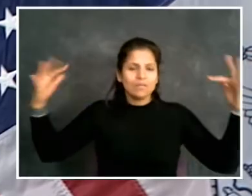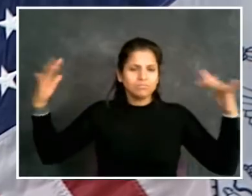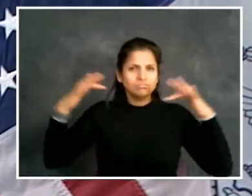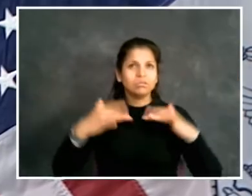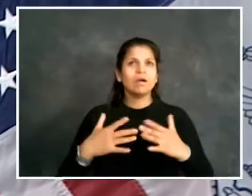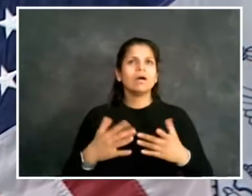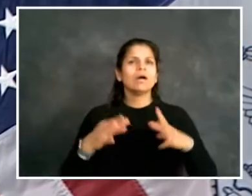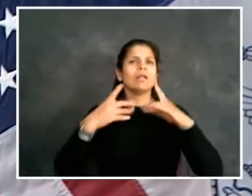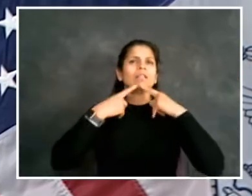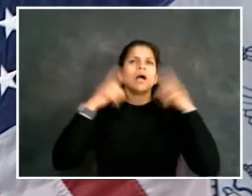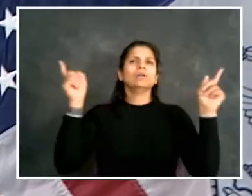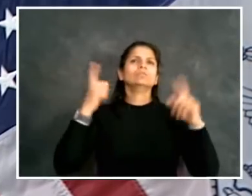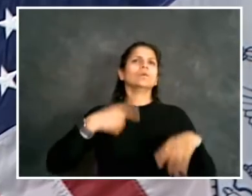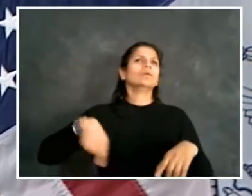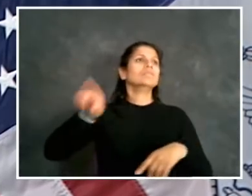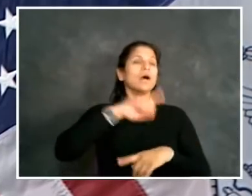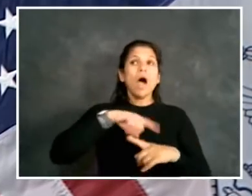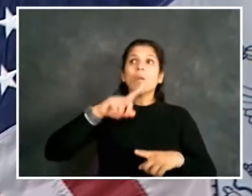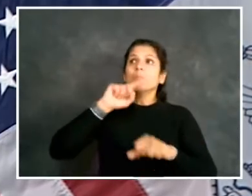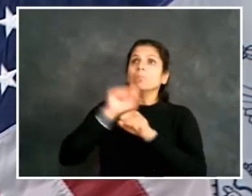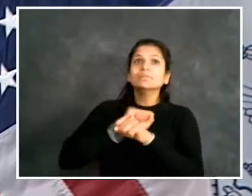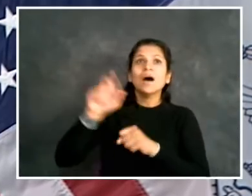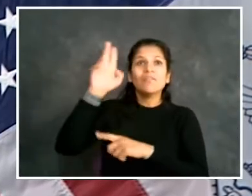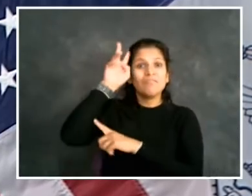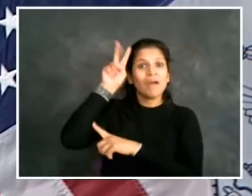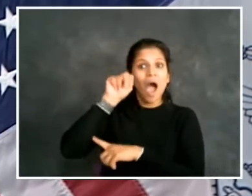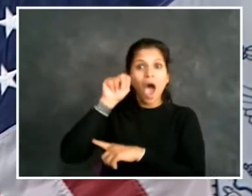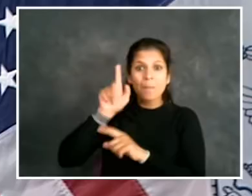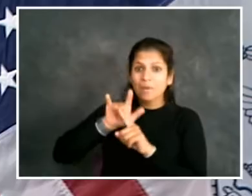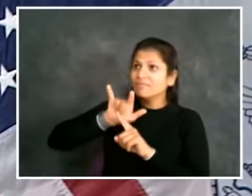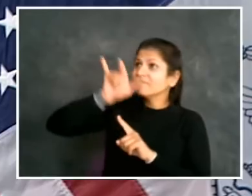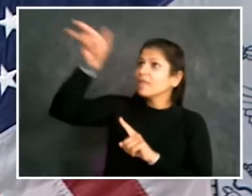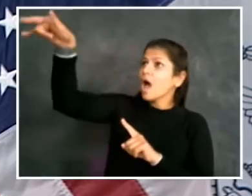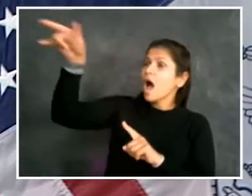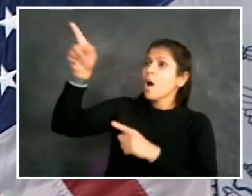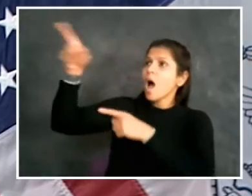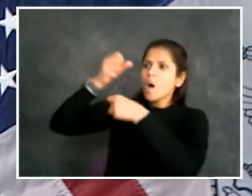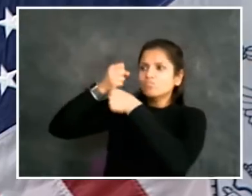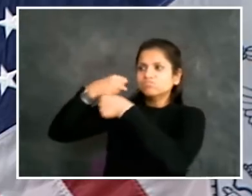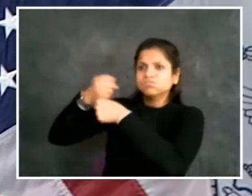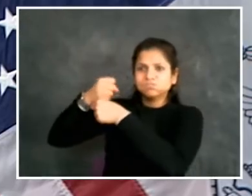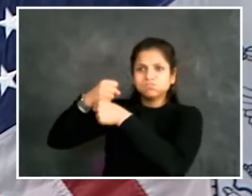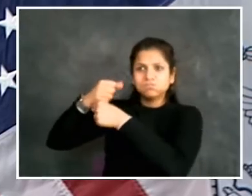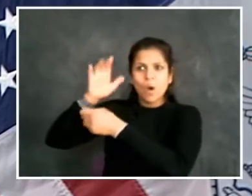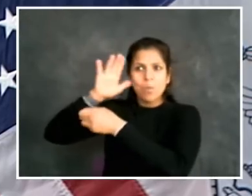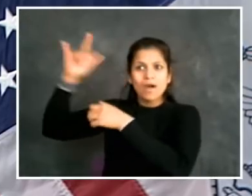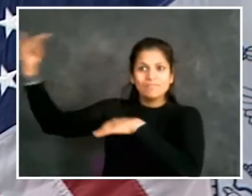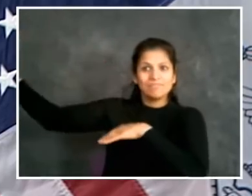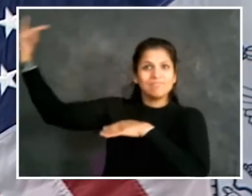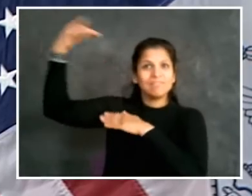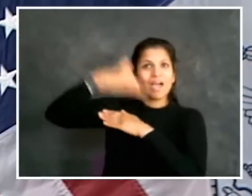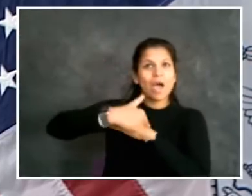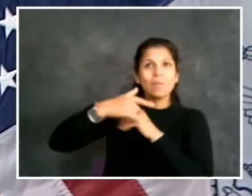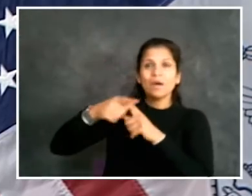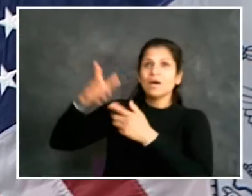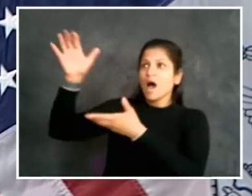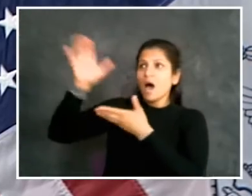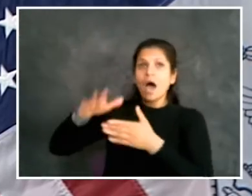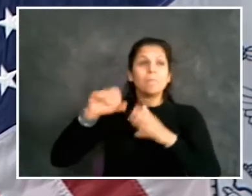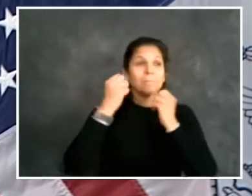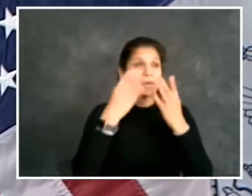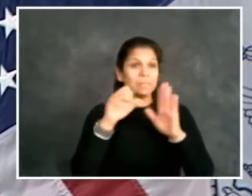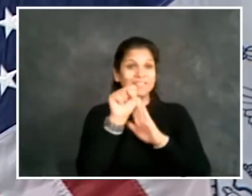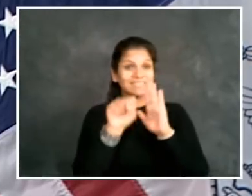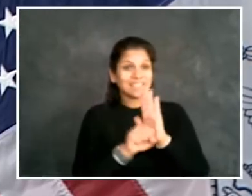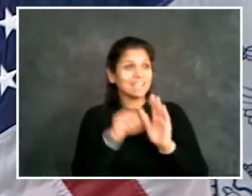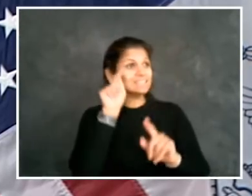amazing support we're getting from Indiana, from Michigan, from all over the country. Whatever it takes, we're going to find a way to do it. And I am